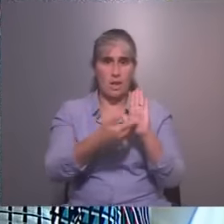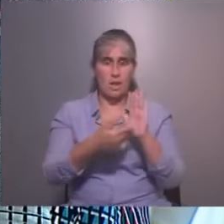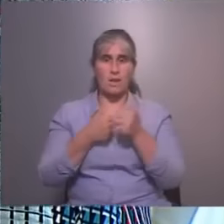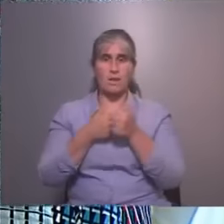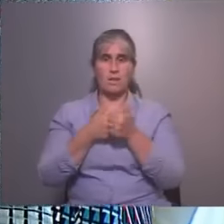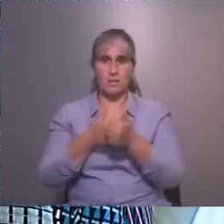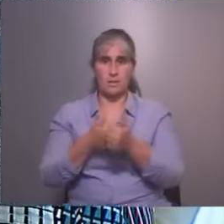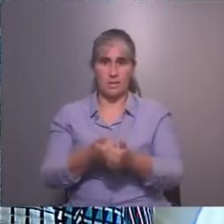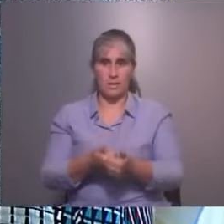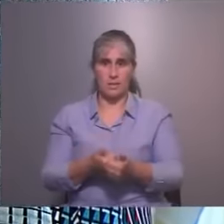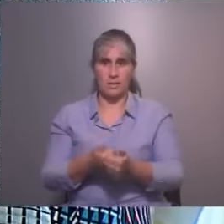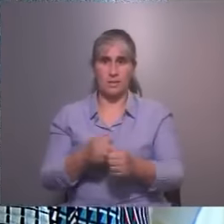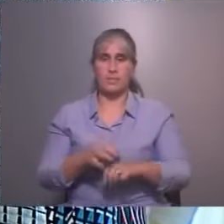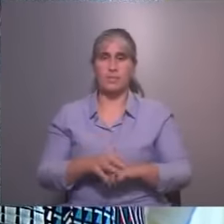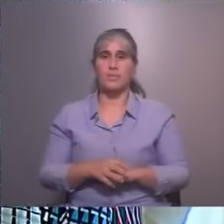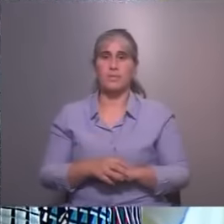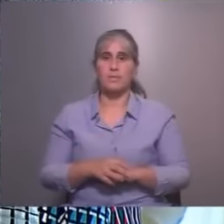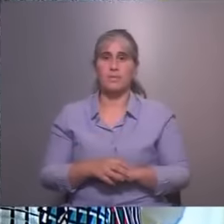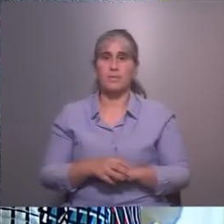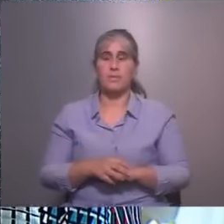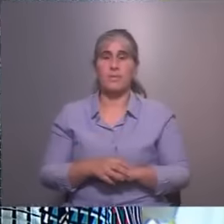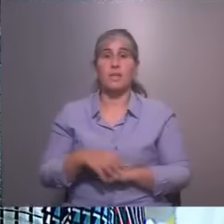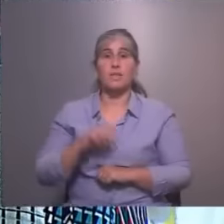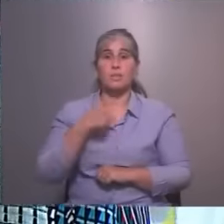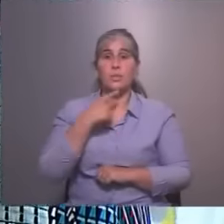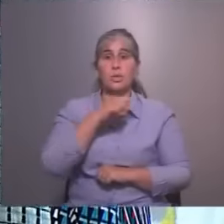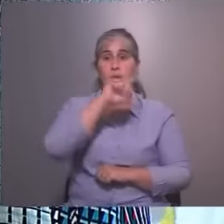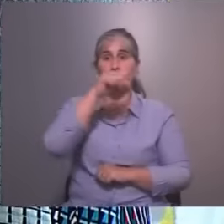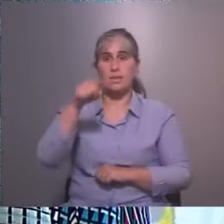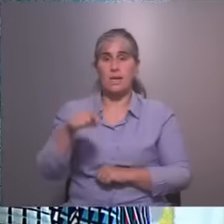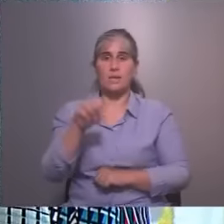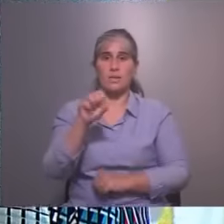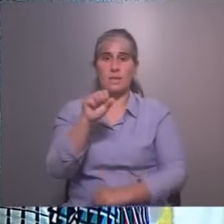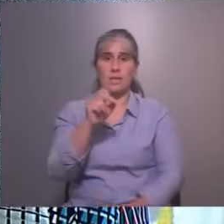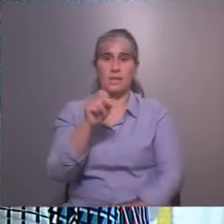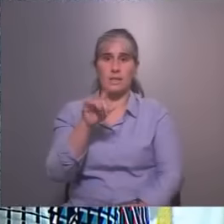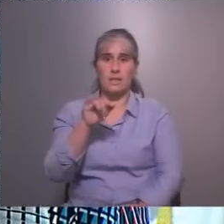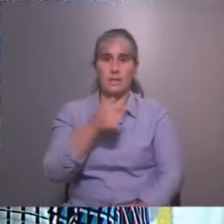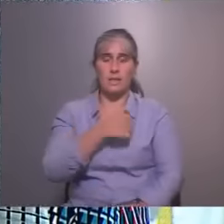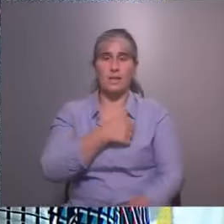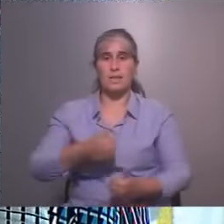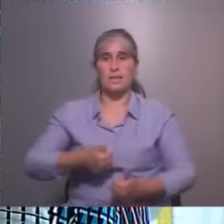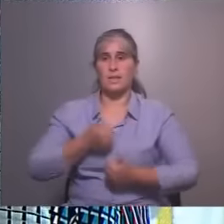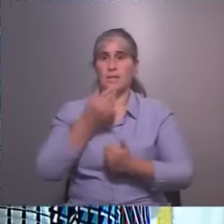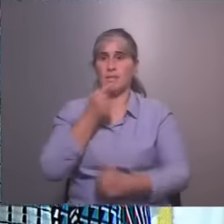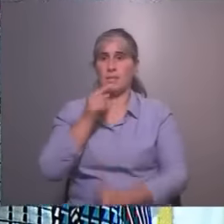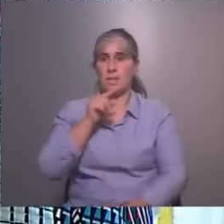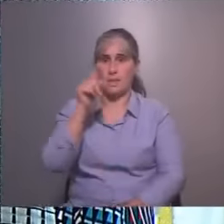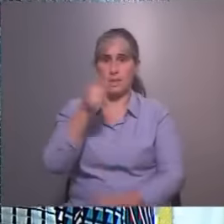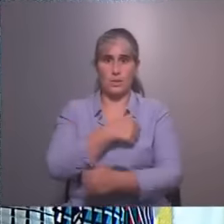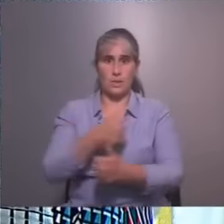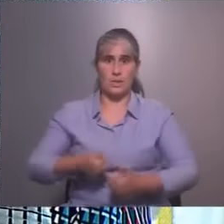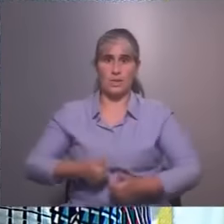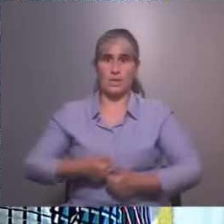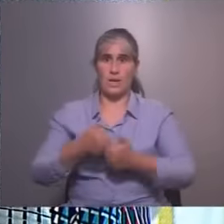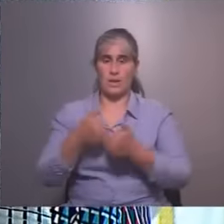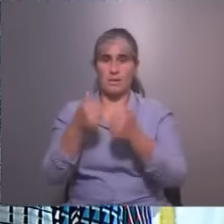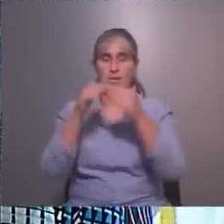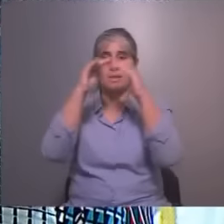had fulfilled all the prescriptions of the law of the Lord, they returned